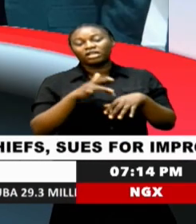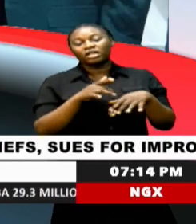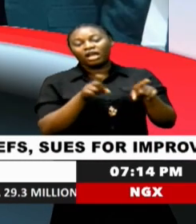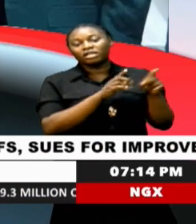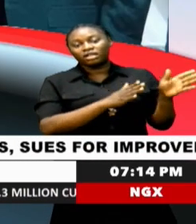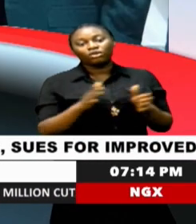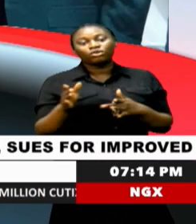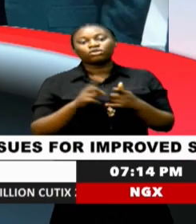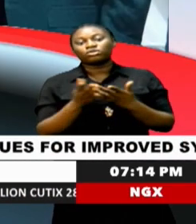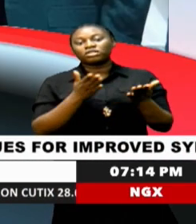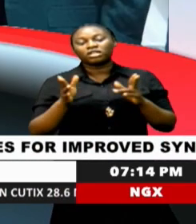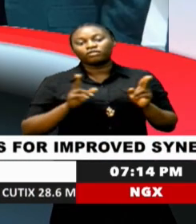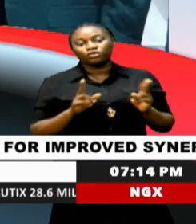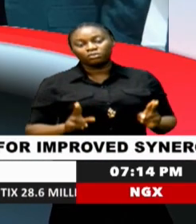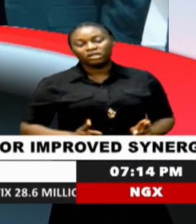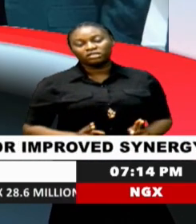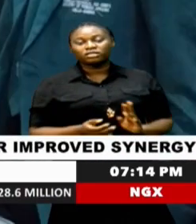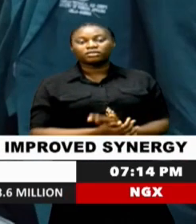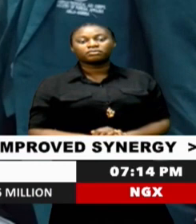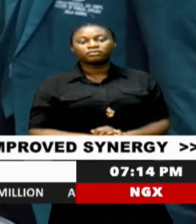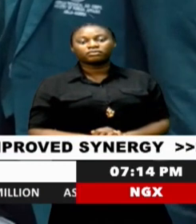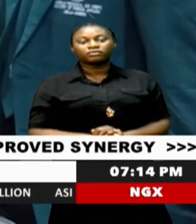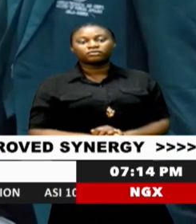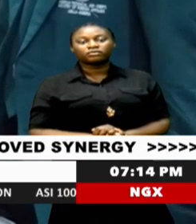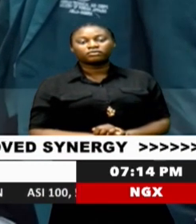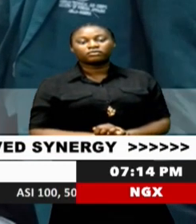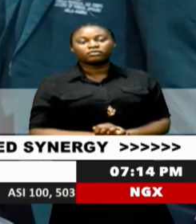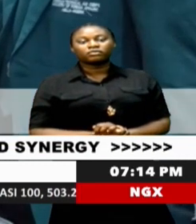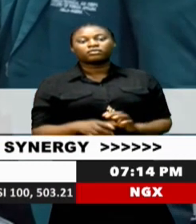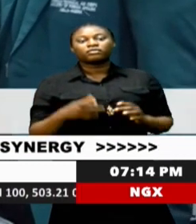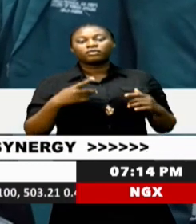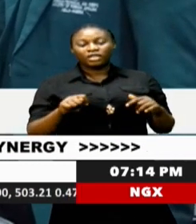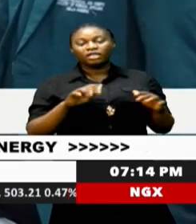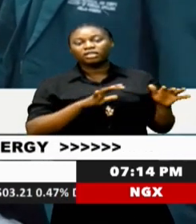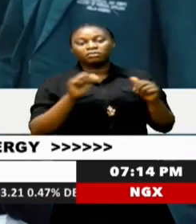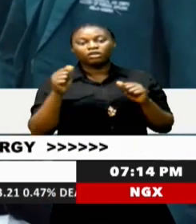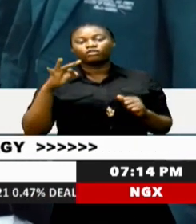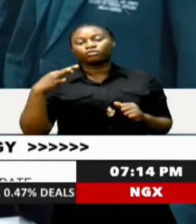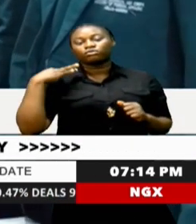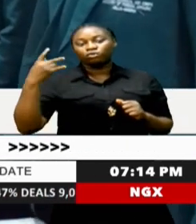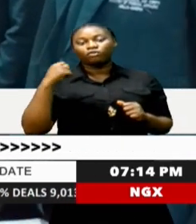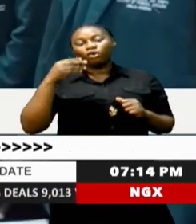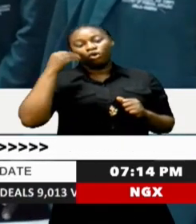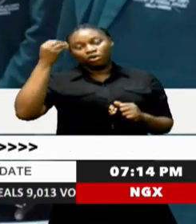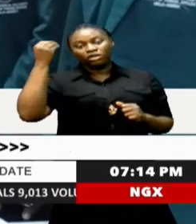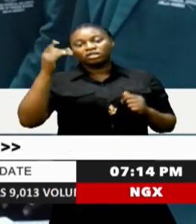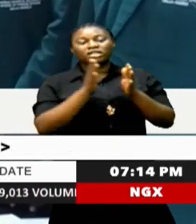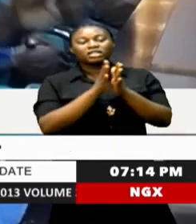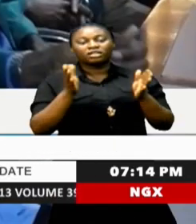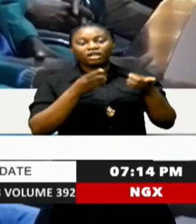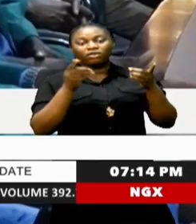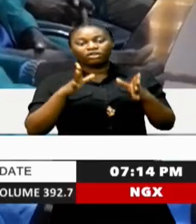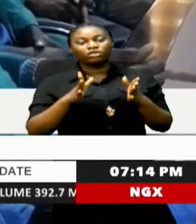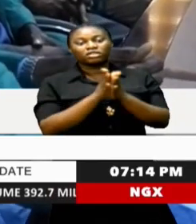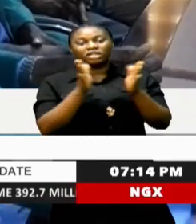humanity. Kelvin Iwunuaye reports. At the pre-departure orientation for the volunteers, Director General of the Nigerian Technical Aid